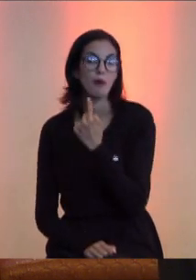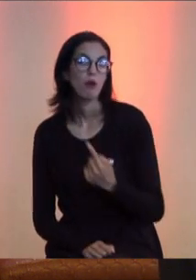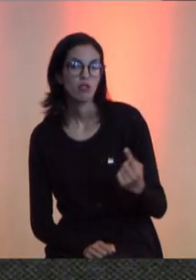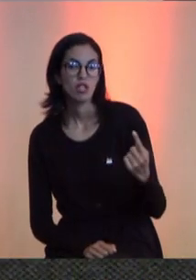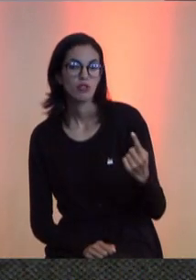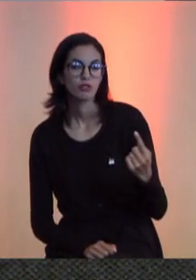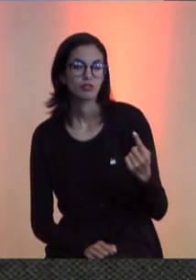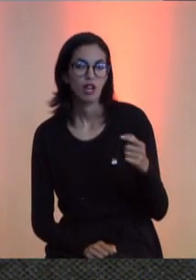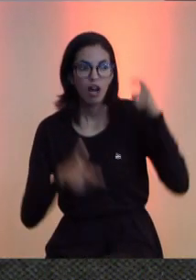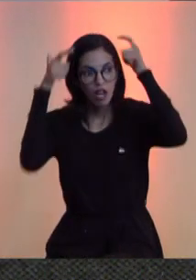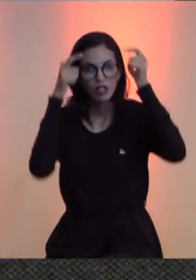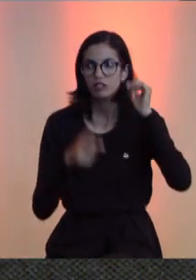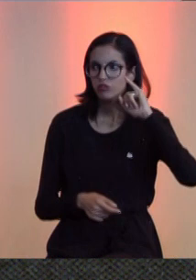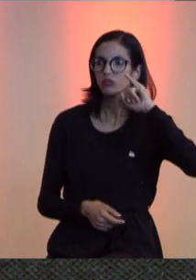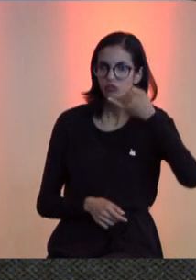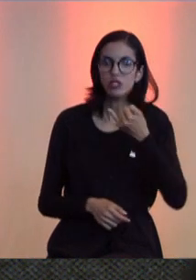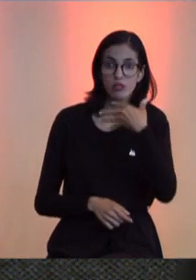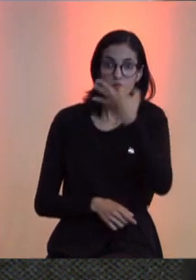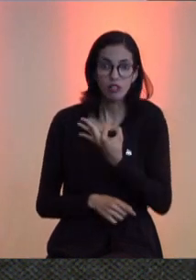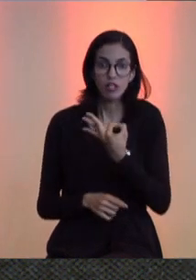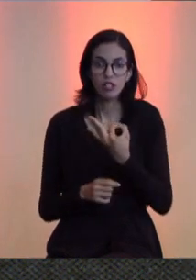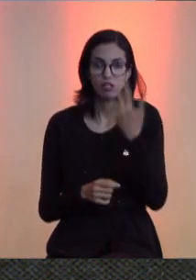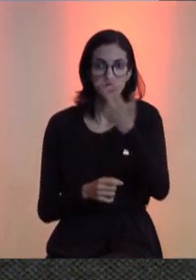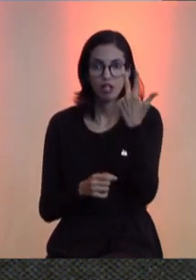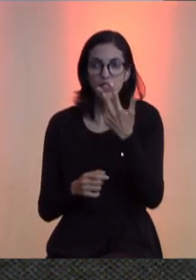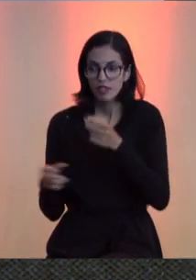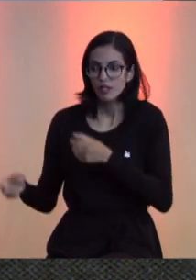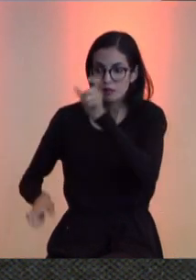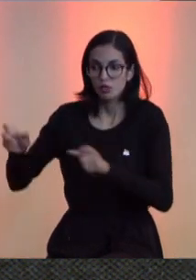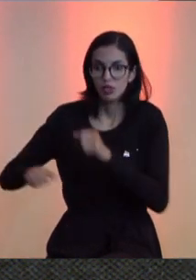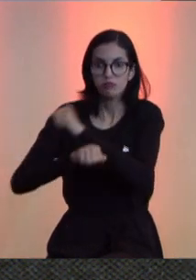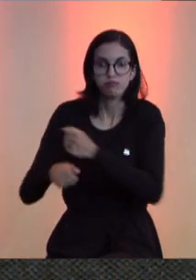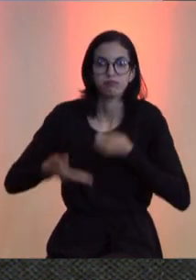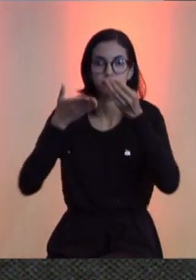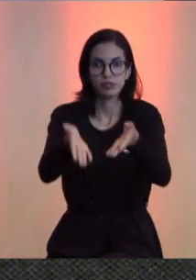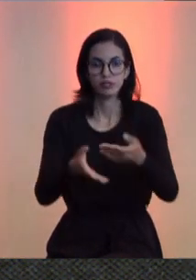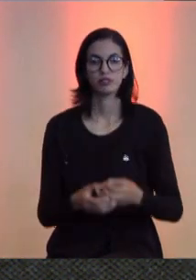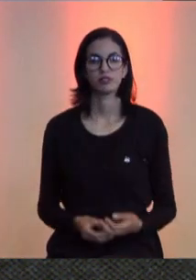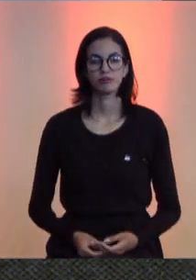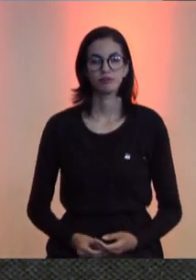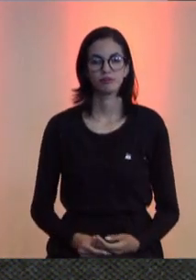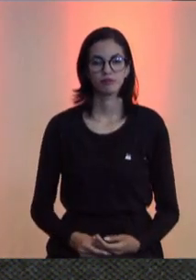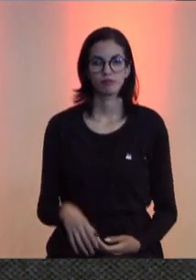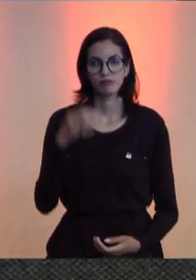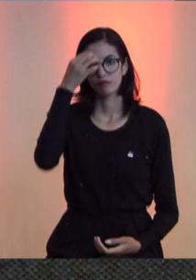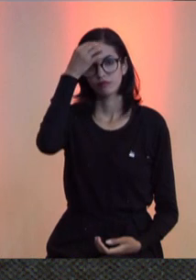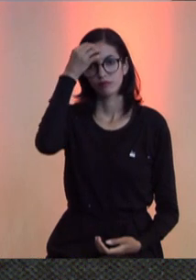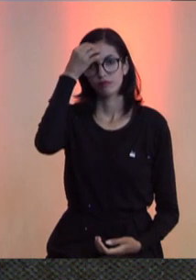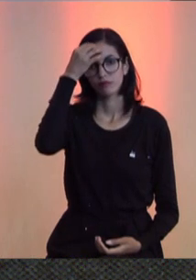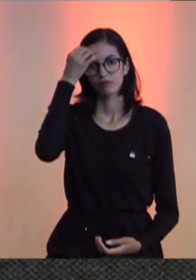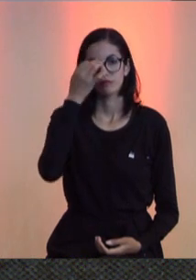rey, es verdad, oh rey. Verse 25, he answered and said, Lord, I